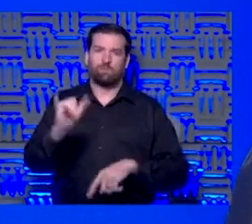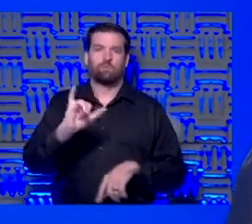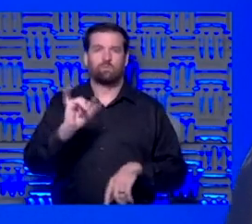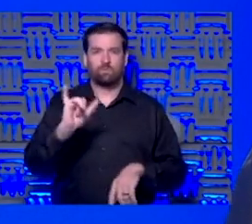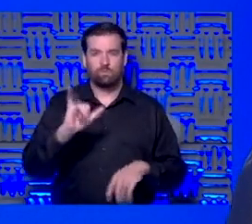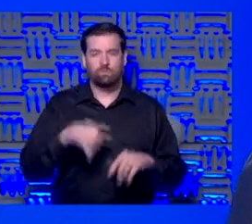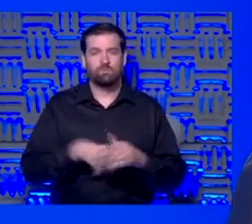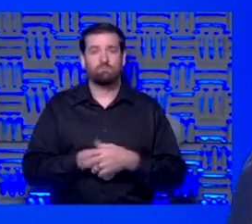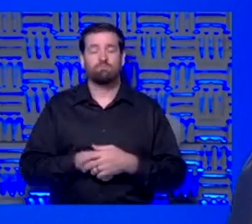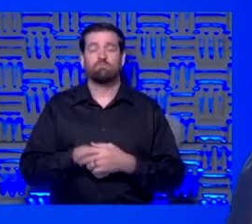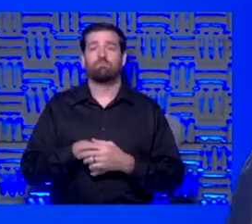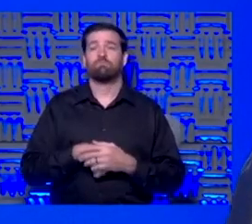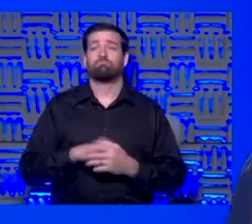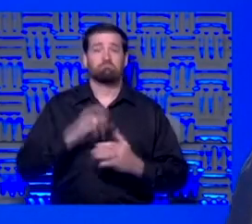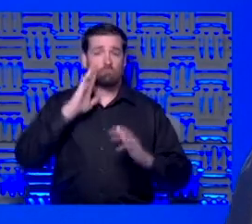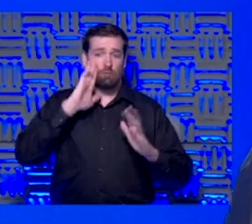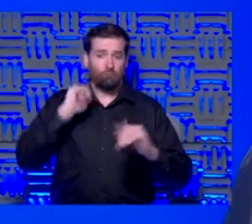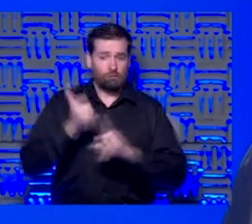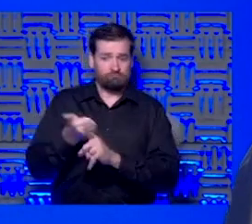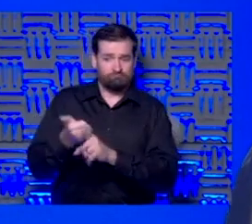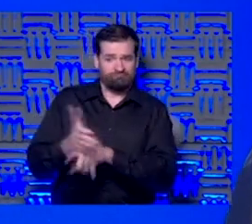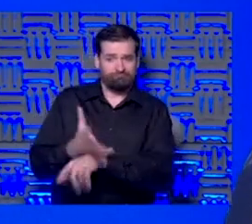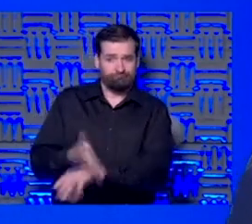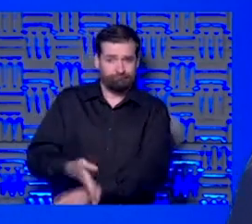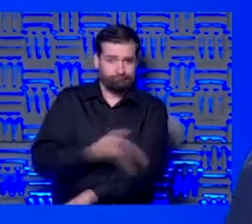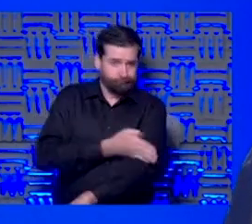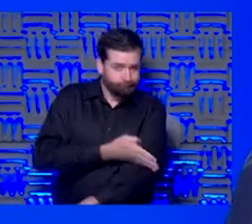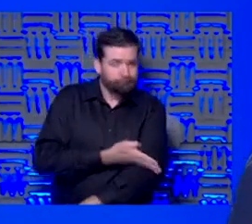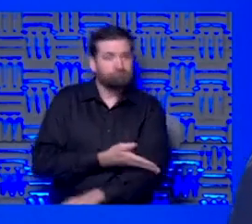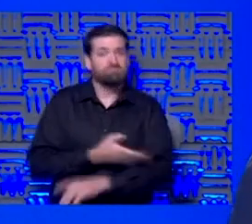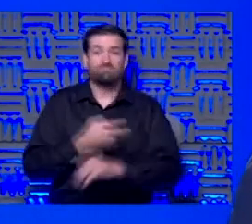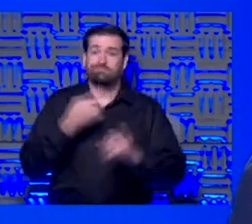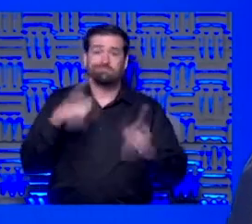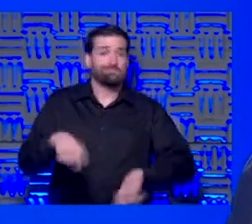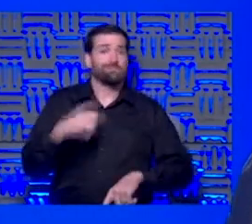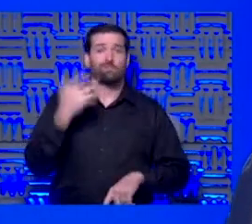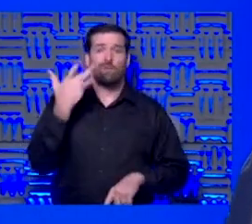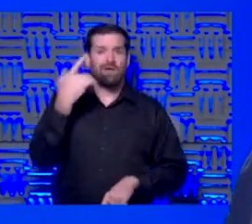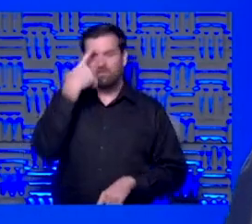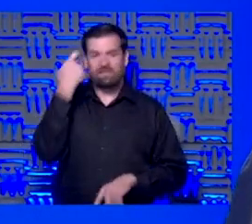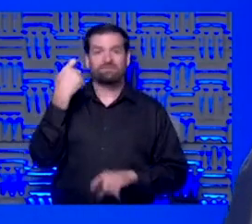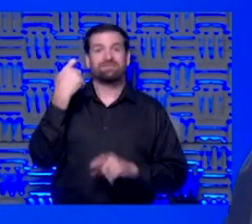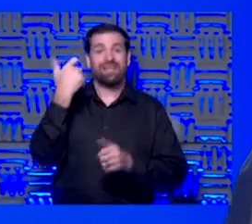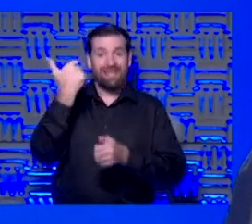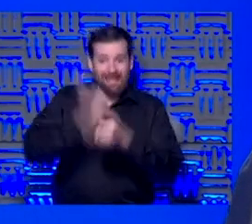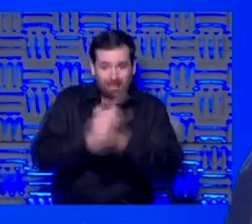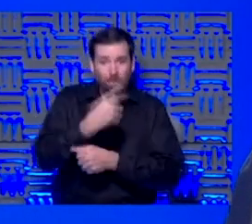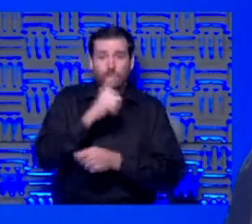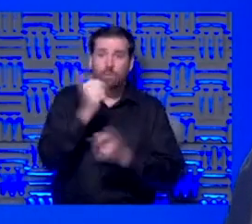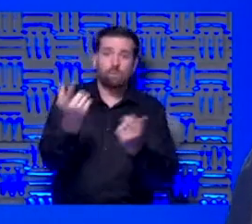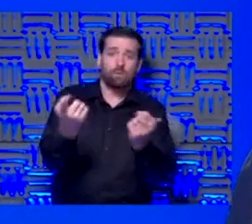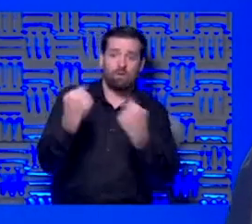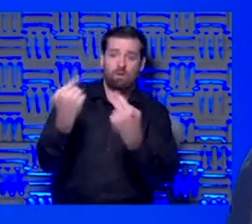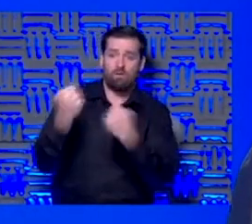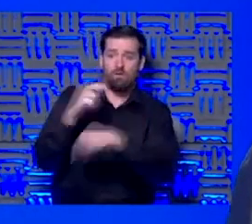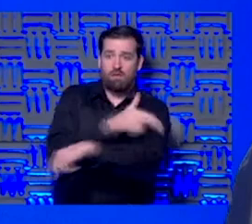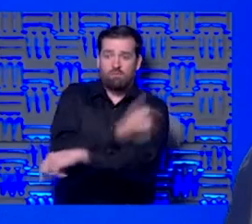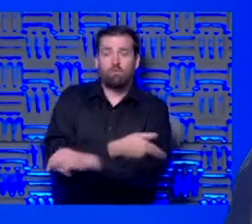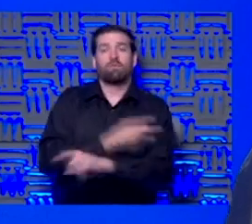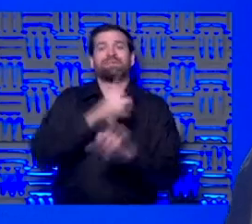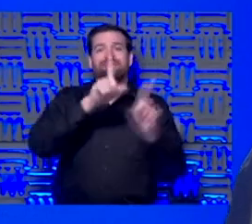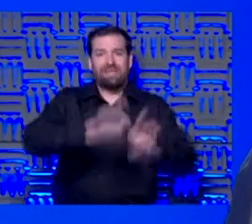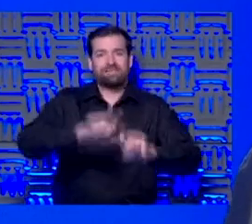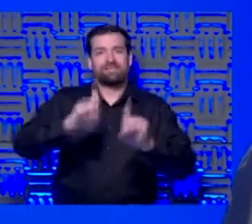Hopefully they will be well, but that happened because we are testing everybody who comes into the hospital. And so we find